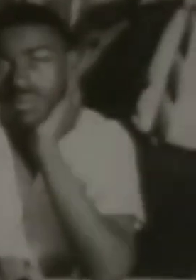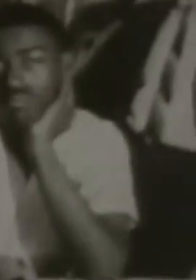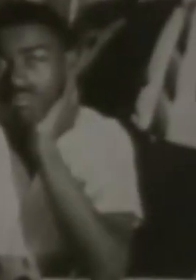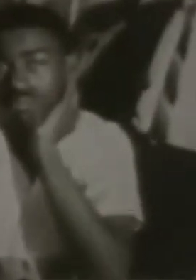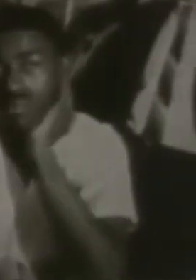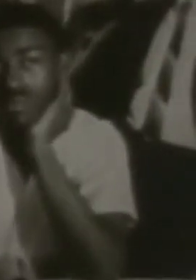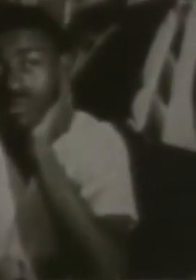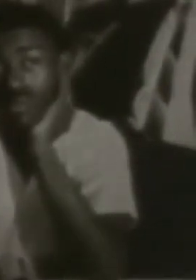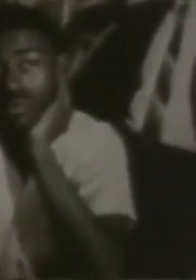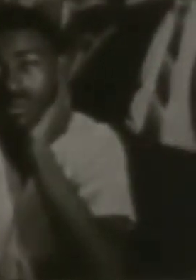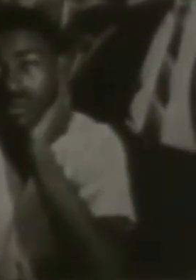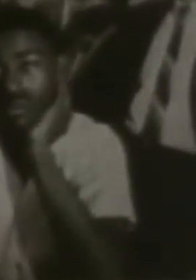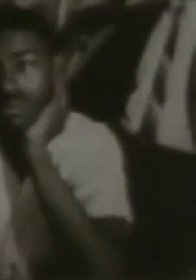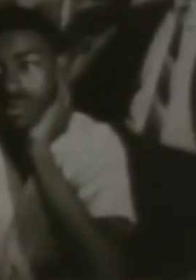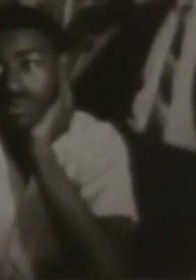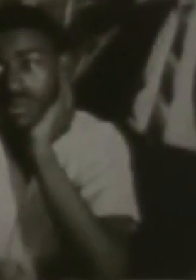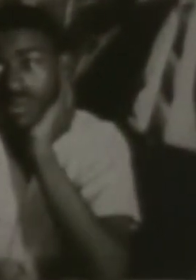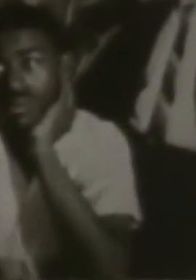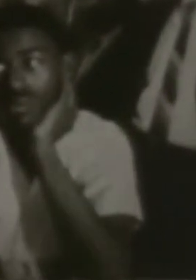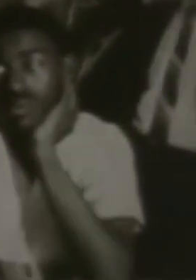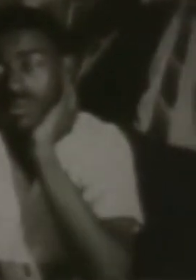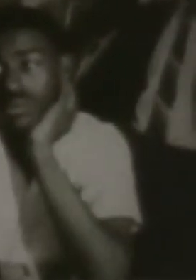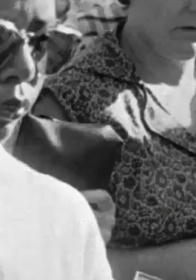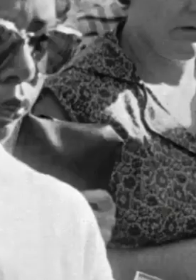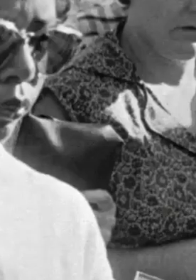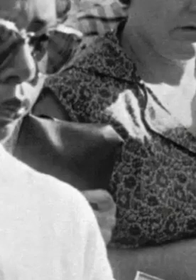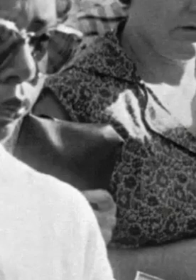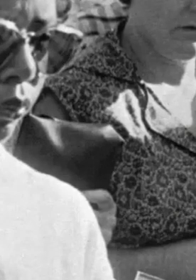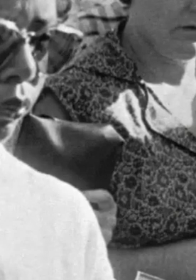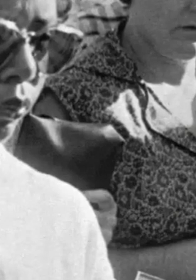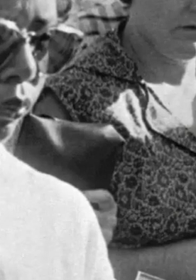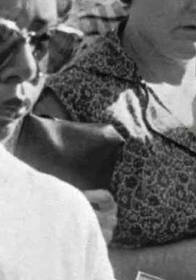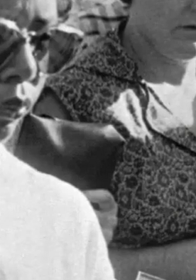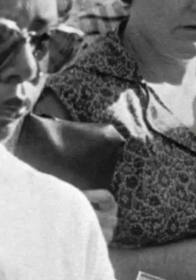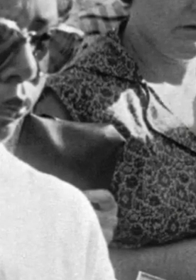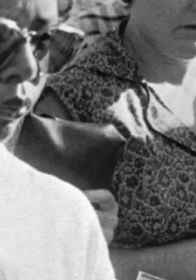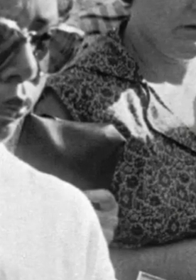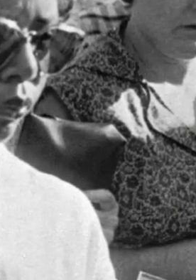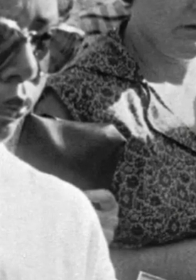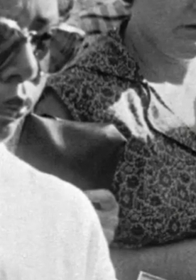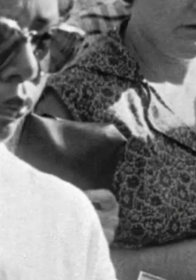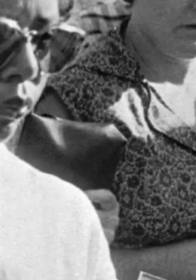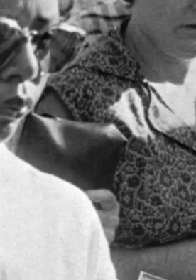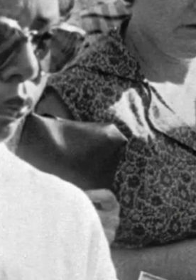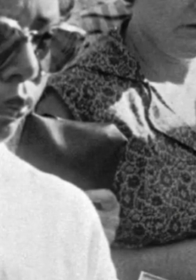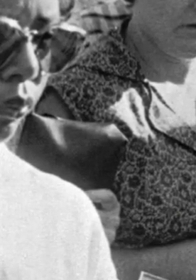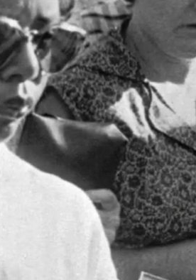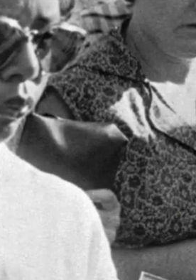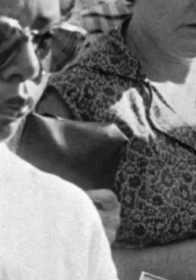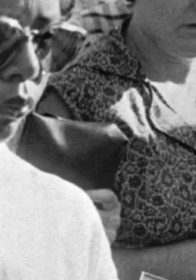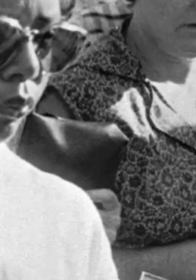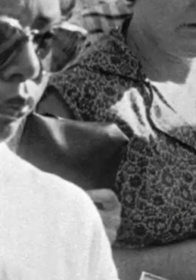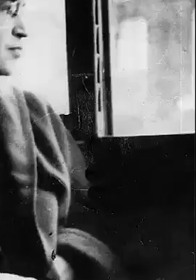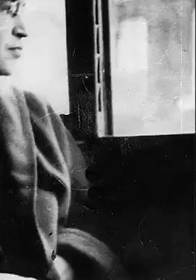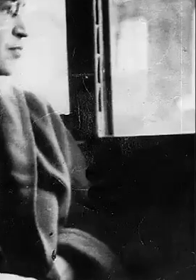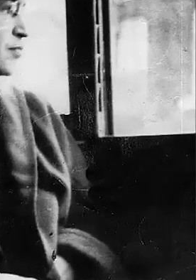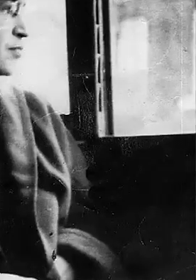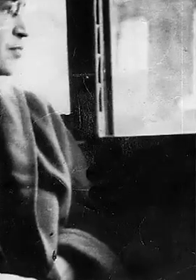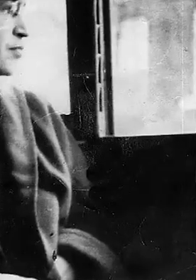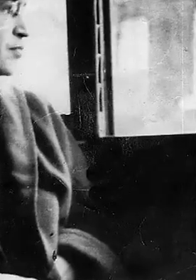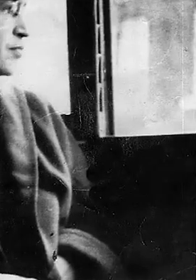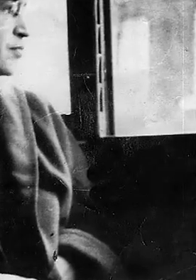There's a common thread throughout American history, with people of color being targeted for existing in traditionally white spaces,